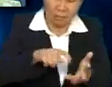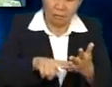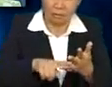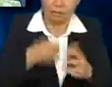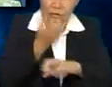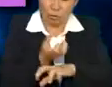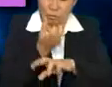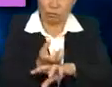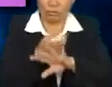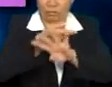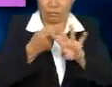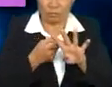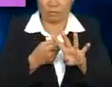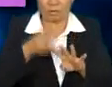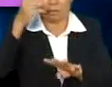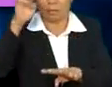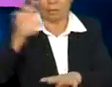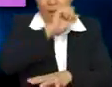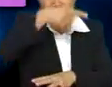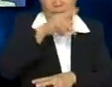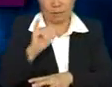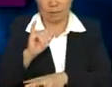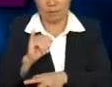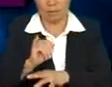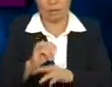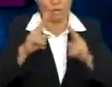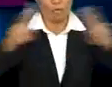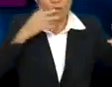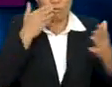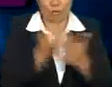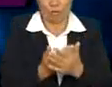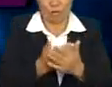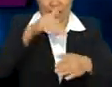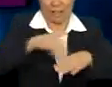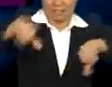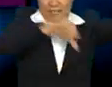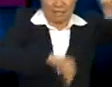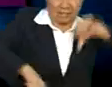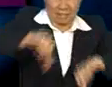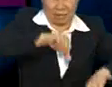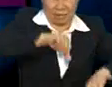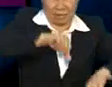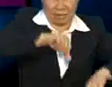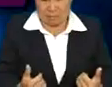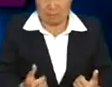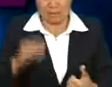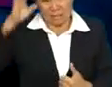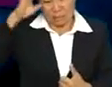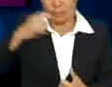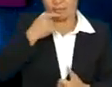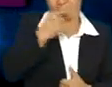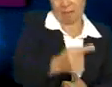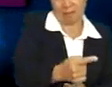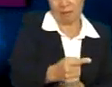rubber, stone. Mr. SPI is very good at science. Now he